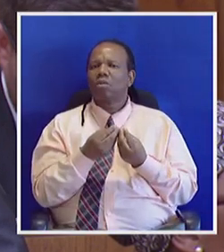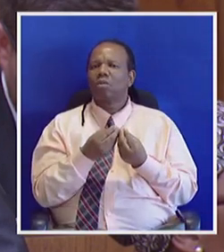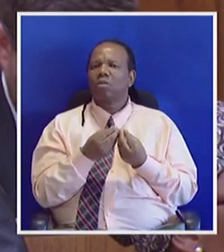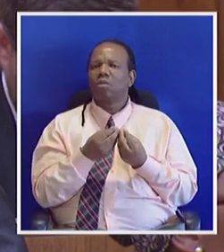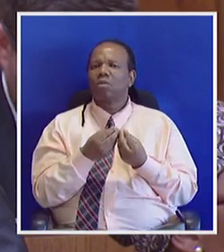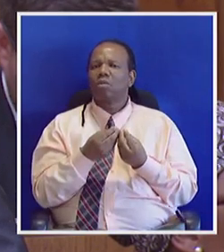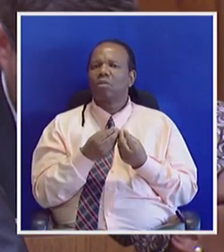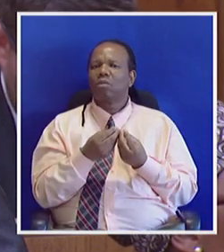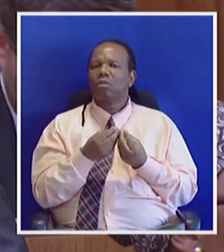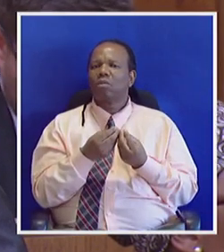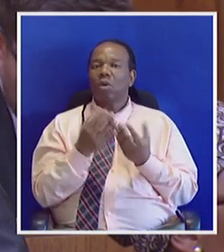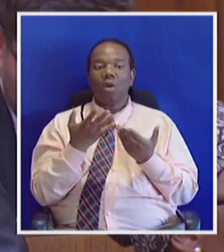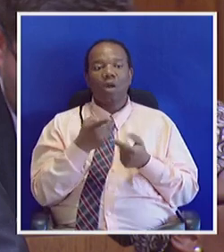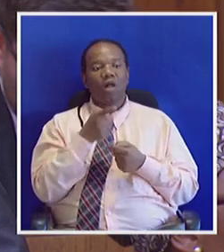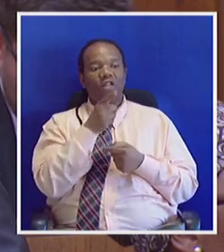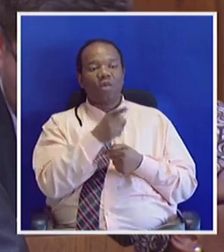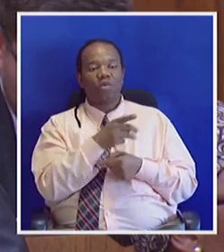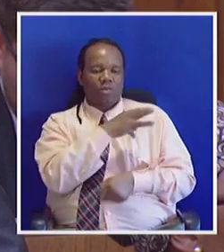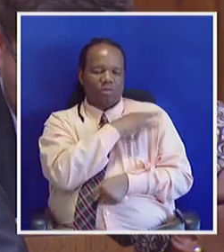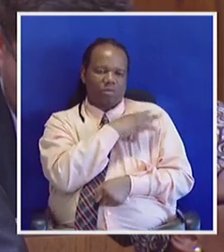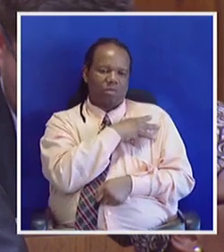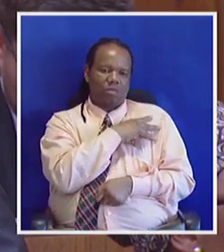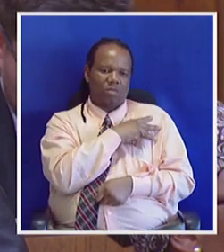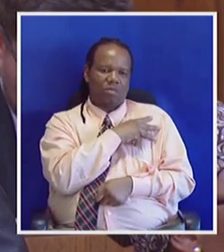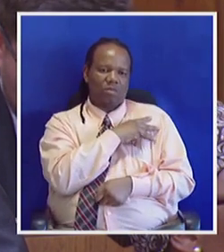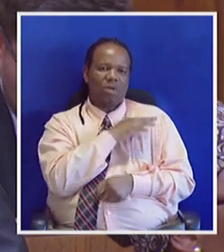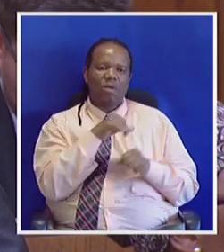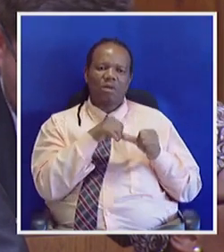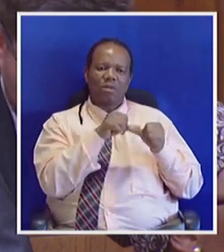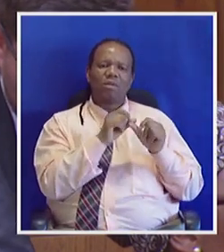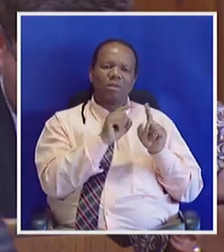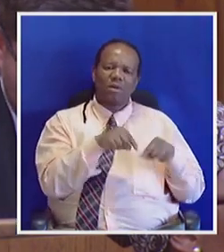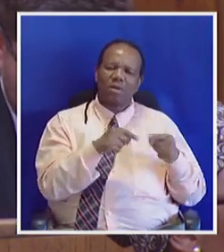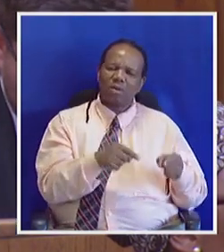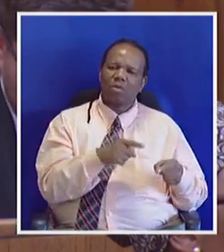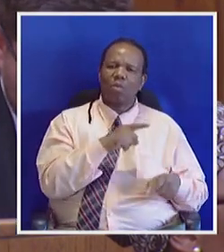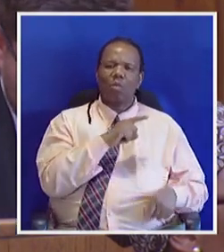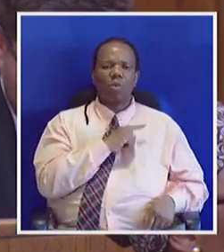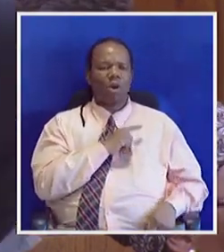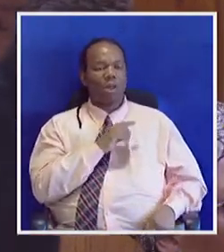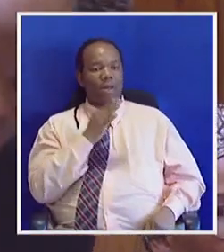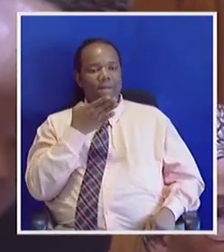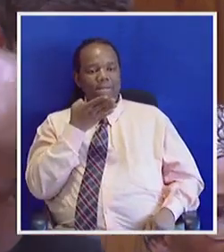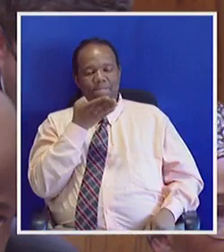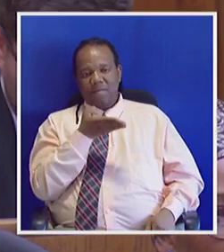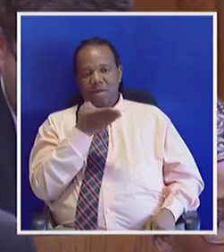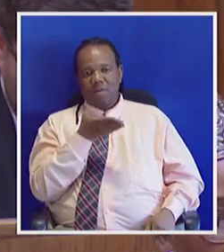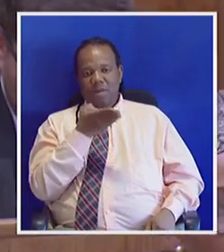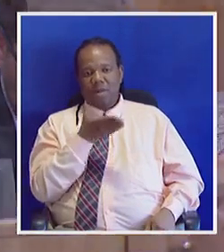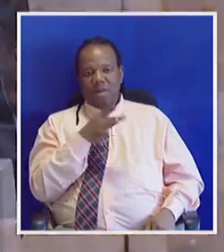iba batho ba bona ba batso ba ntse ba phela bofumeng lo ja muso o eme ka maoto ke le bona ke le bona